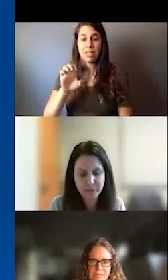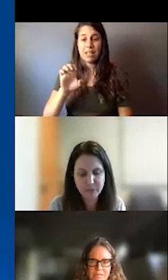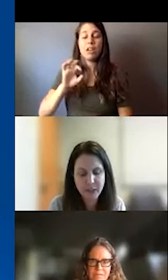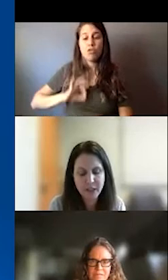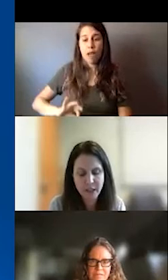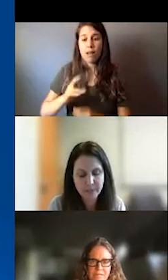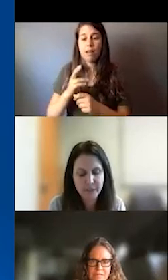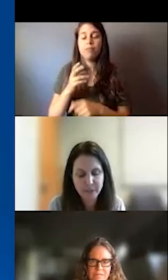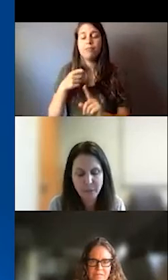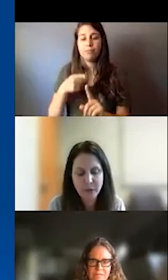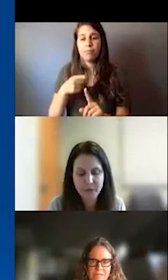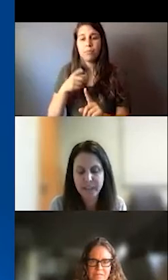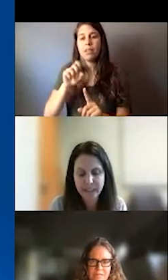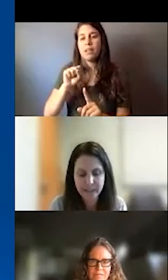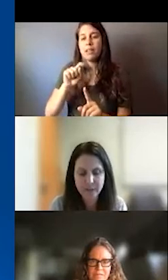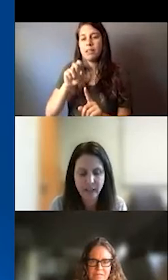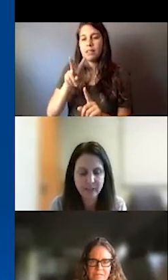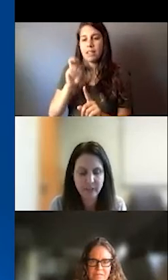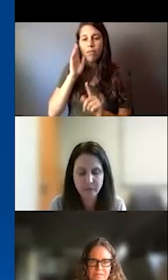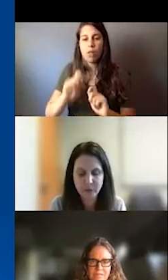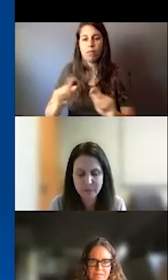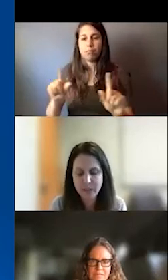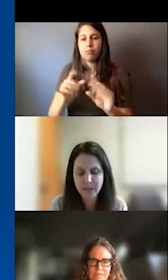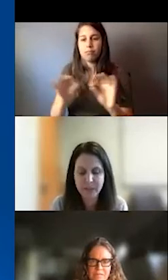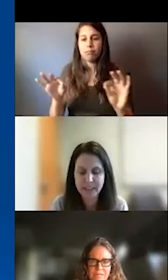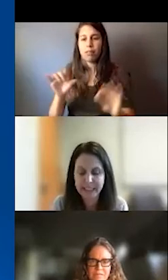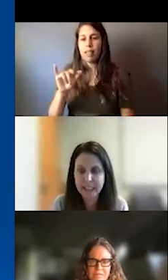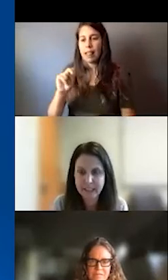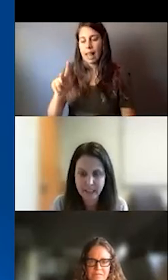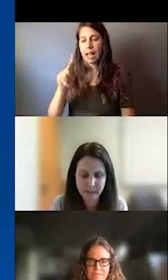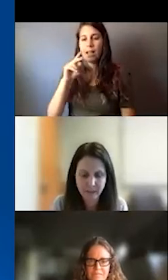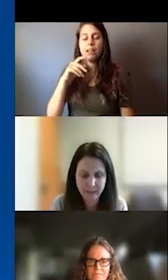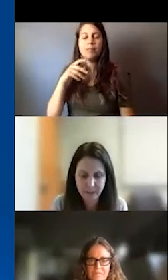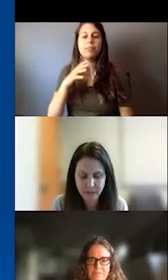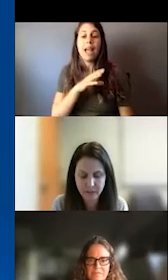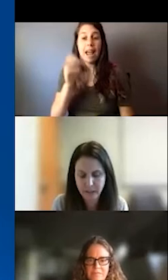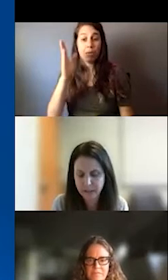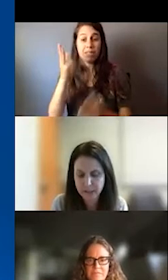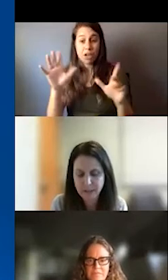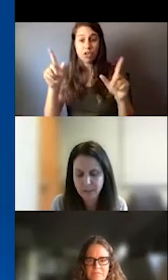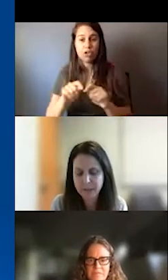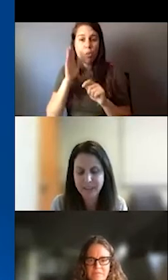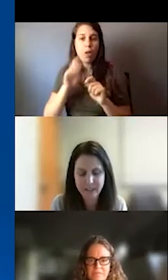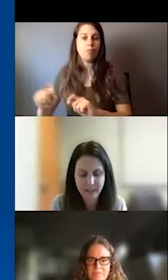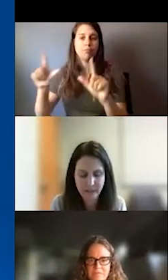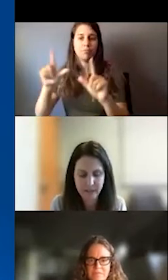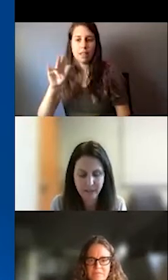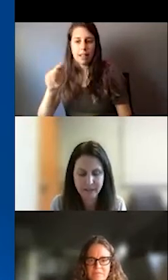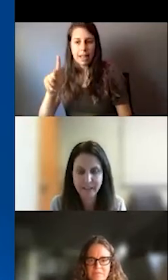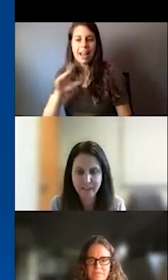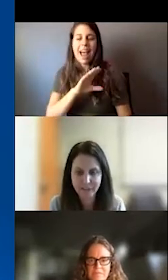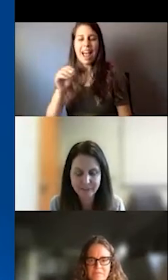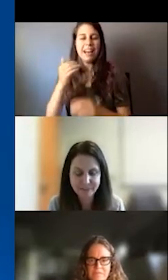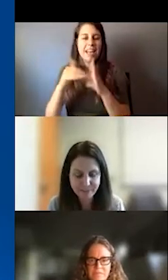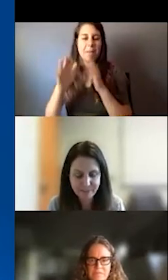evaluation form. Steve will post a link in the chat to the form. There'll be a link at the end of the presentation, and an email will be sent out in the next